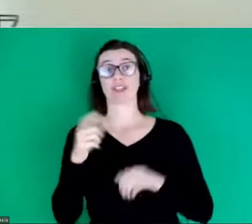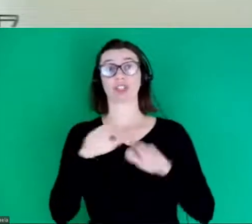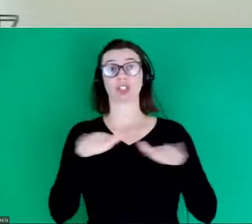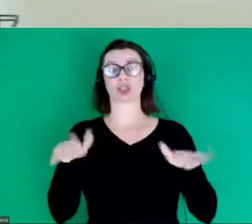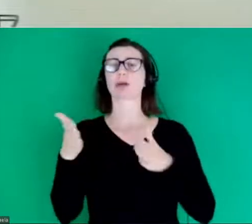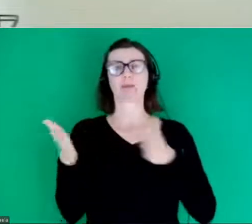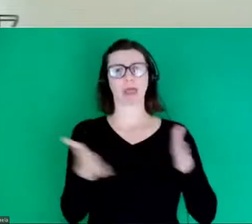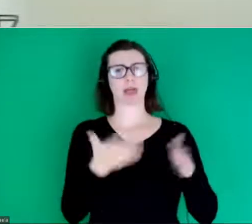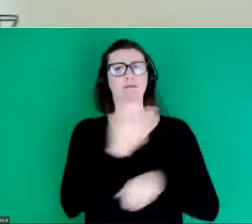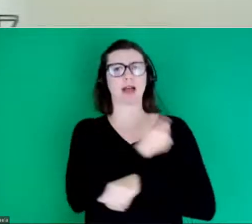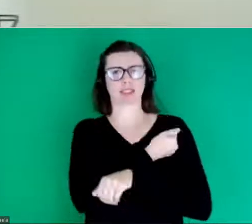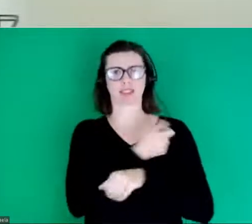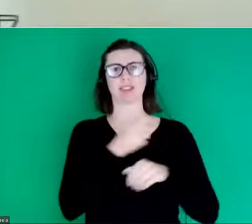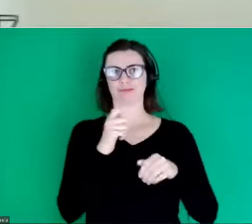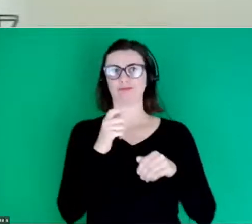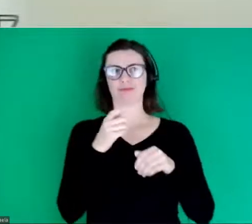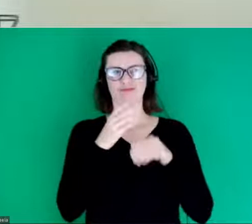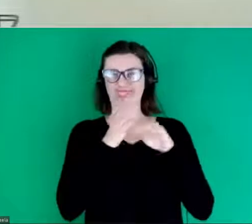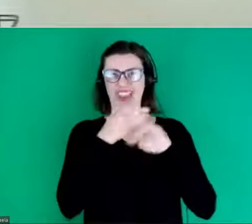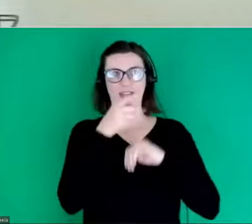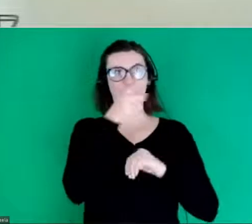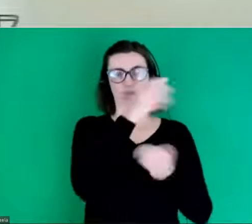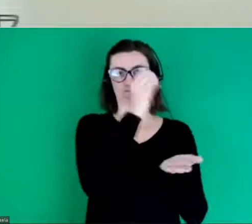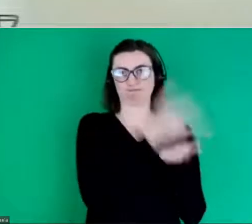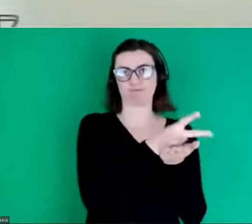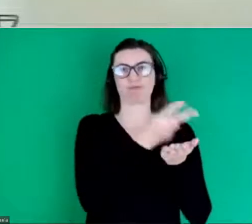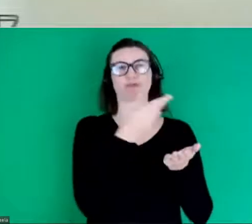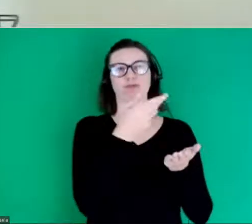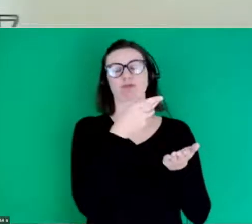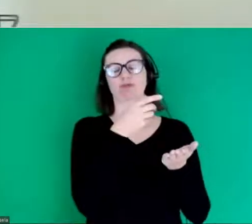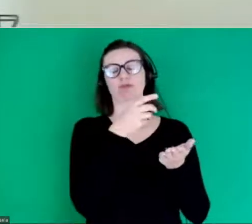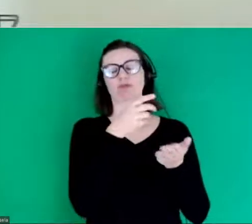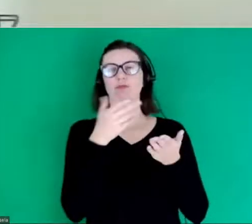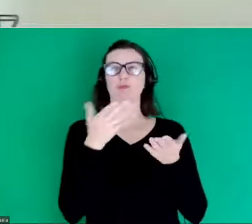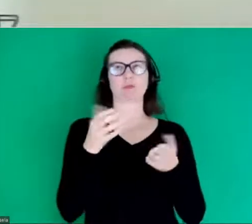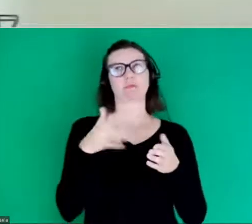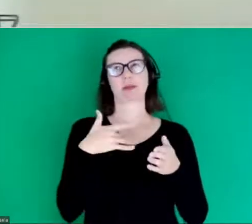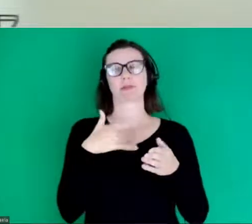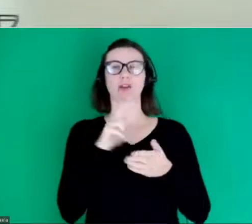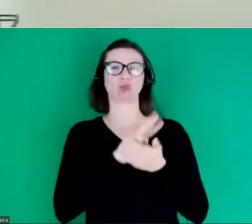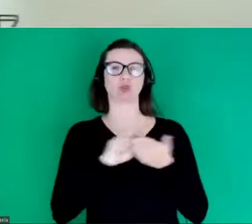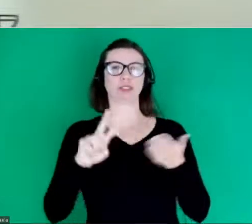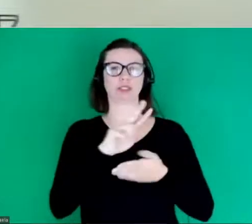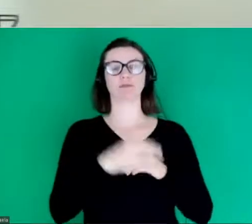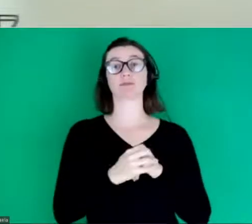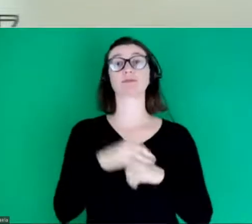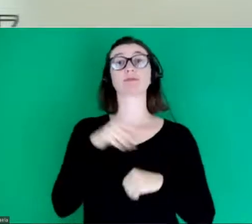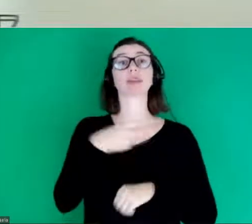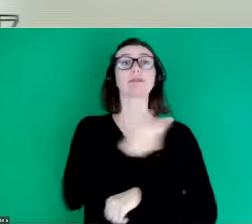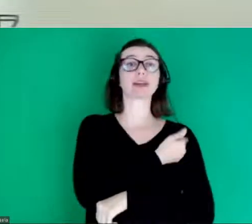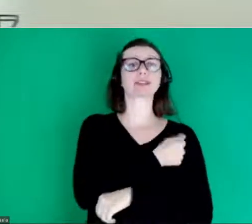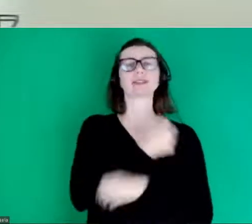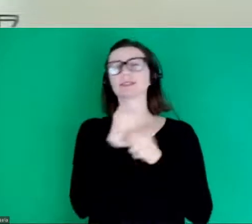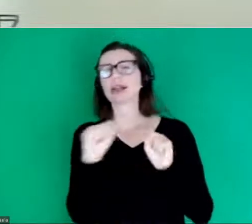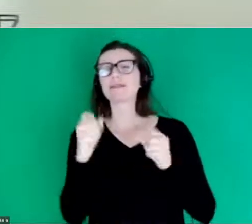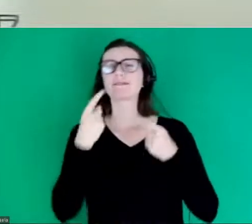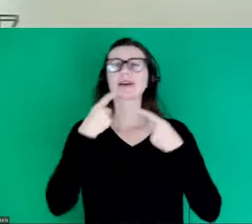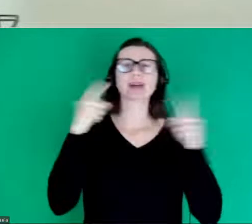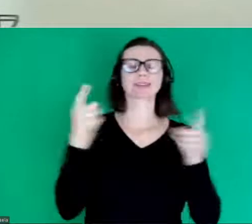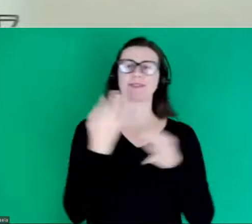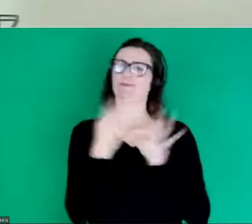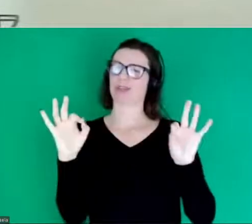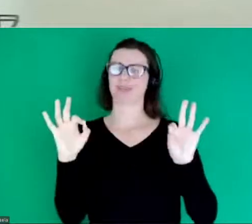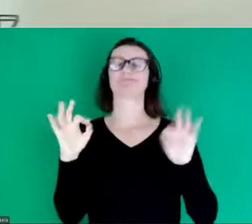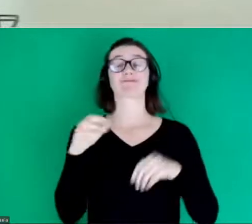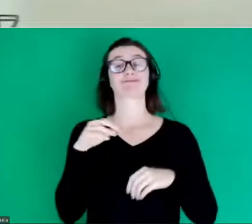authorized, probably in 2 weeks. These vaccines are very safe and effective, and they're free. And they will let us enjoy